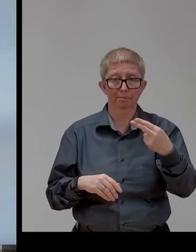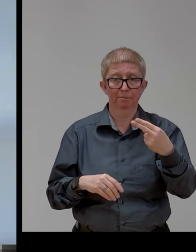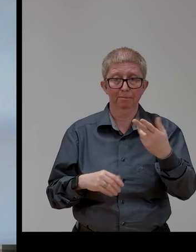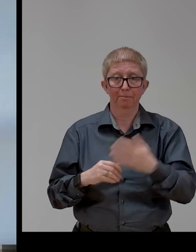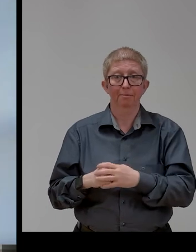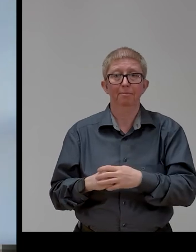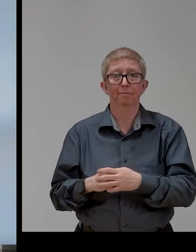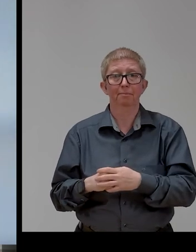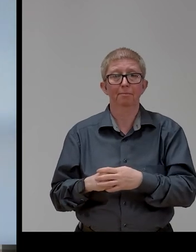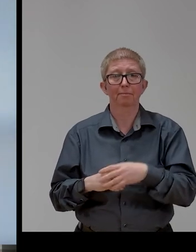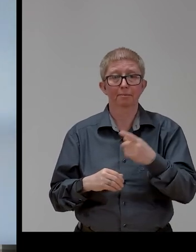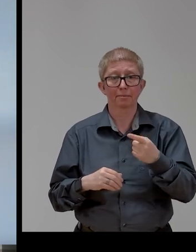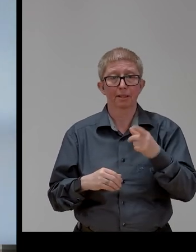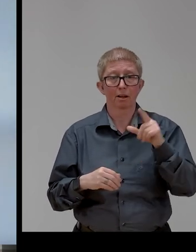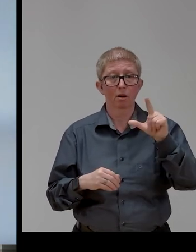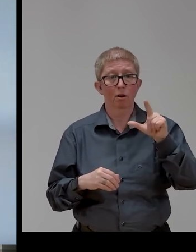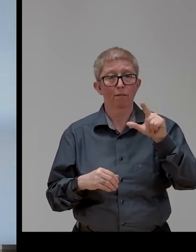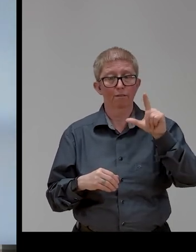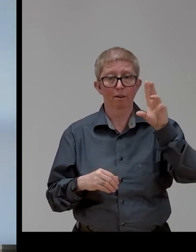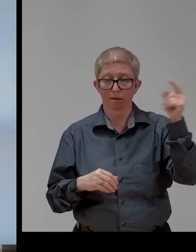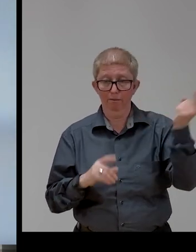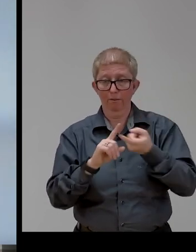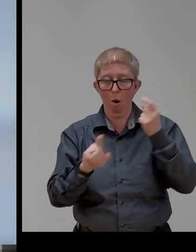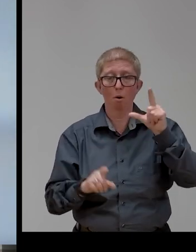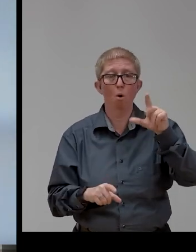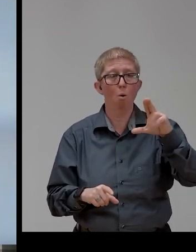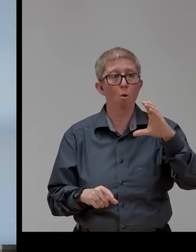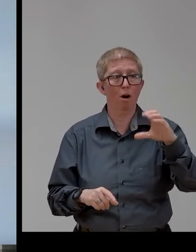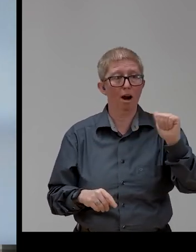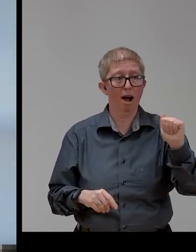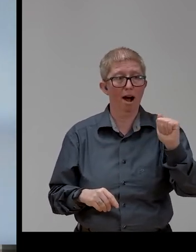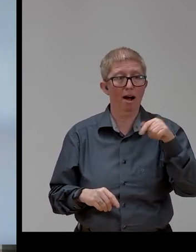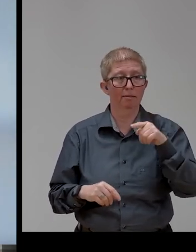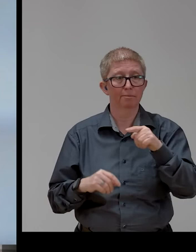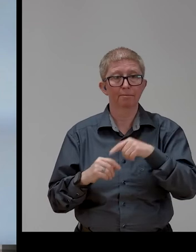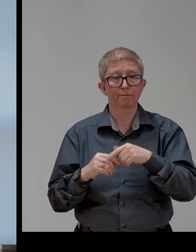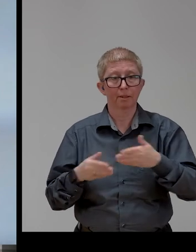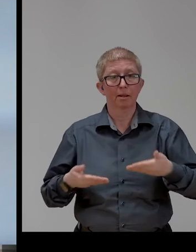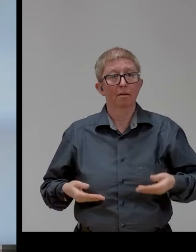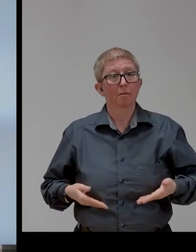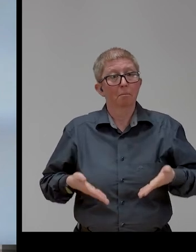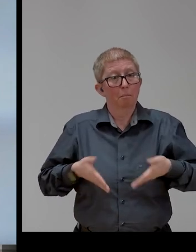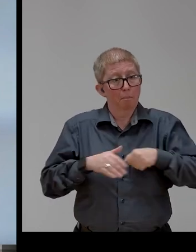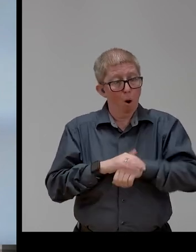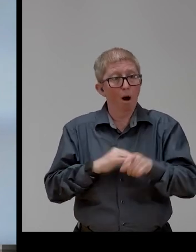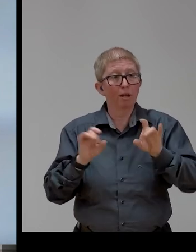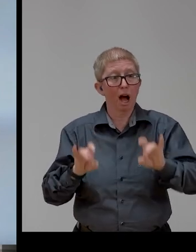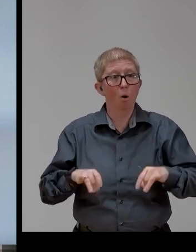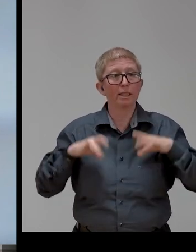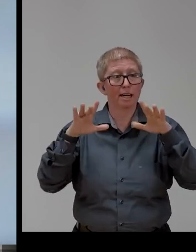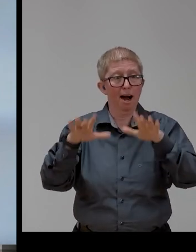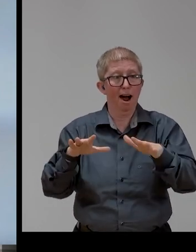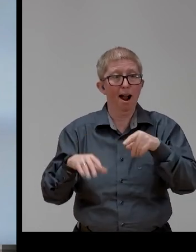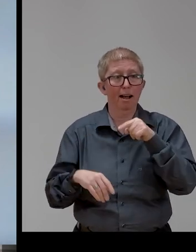in Australia. And Elizabeth works as a program officer for Fundazione Banca del Monte di